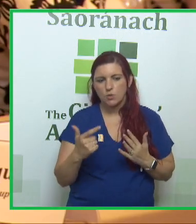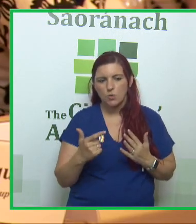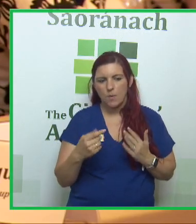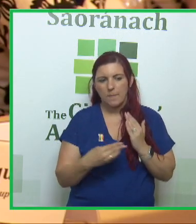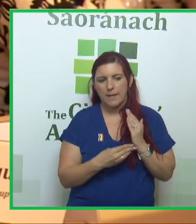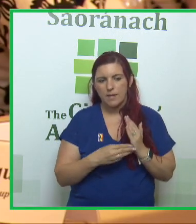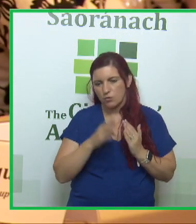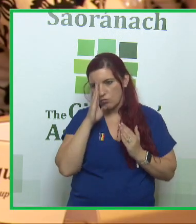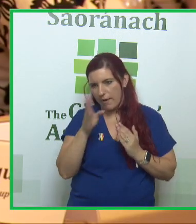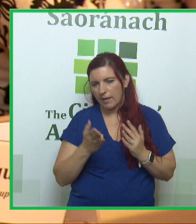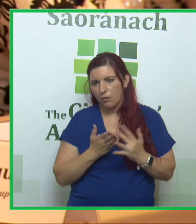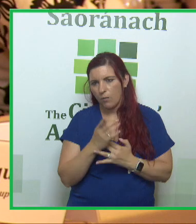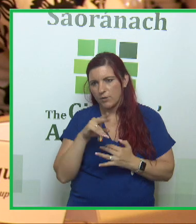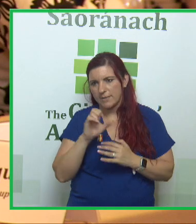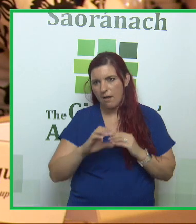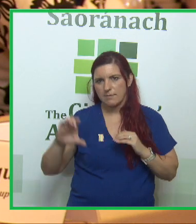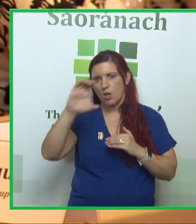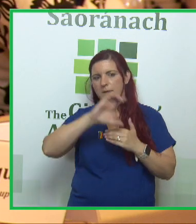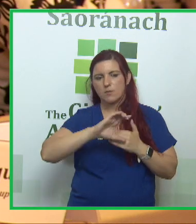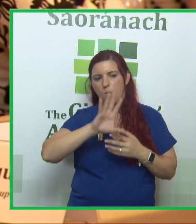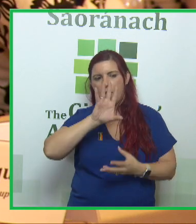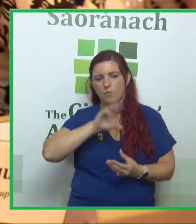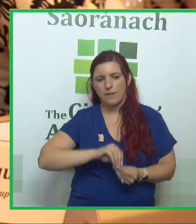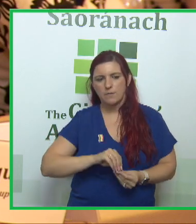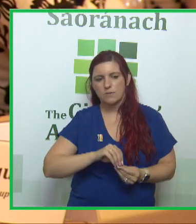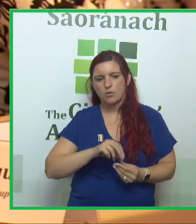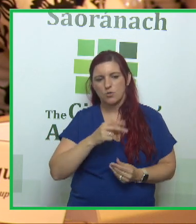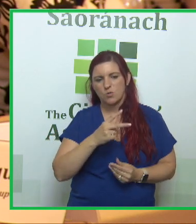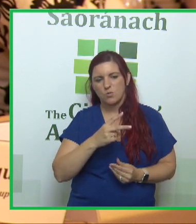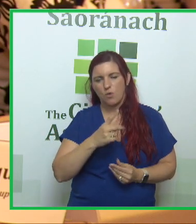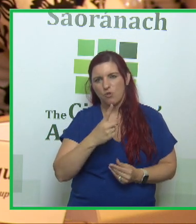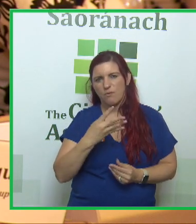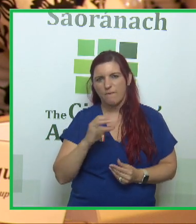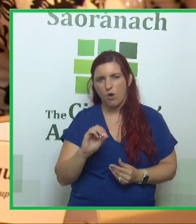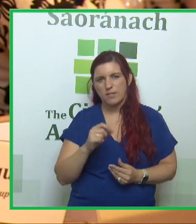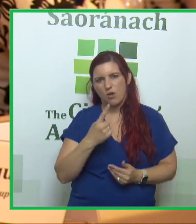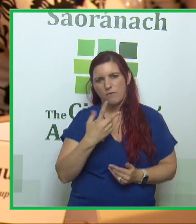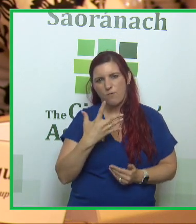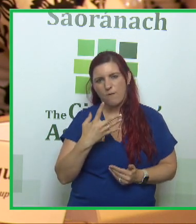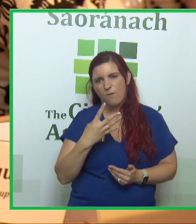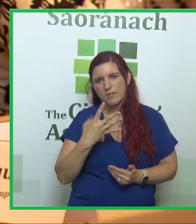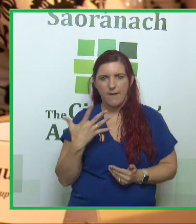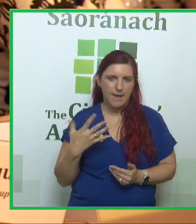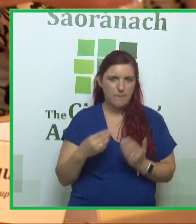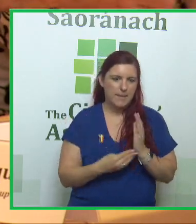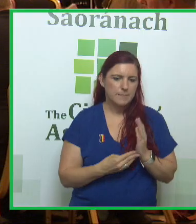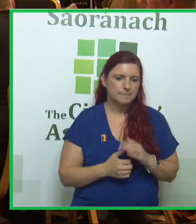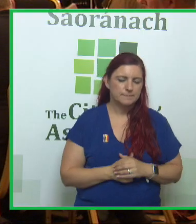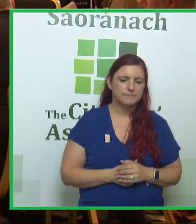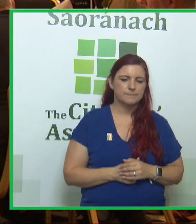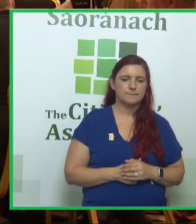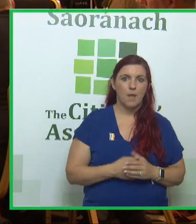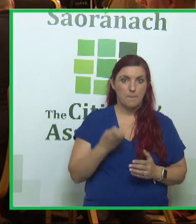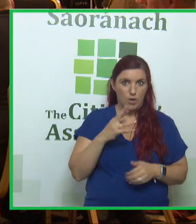through the HSE on top of that. So we'll add all those up. You're around the 140, 145 million. Thank you, Jim. Per annum. Thank